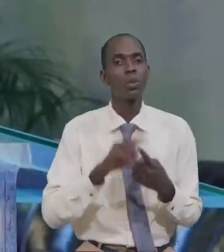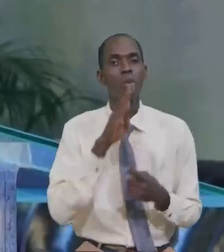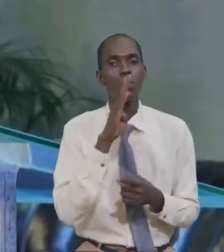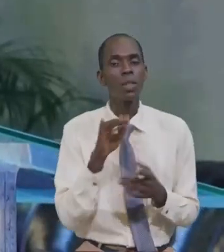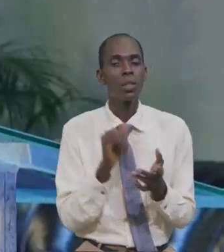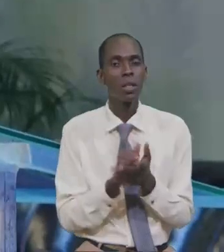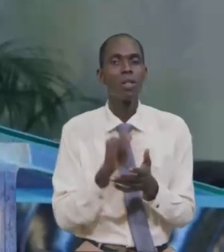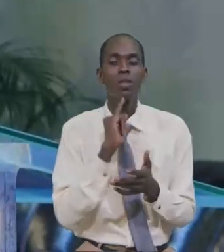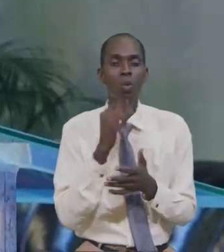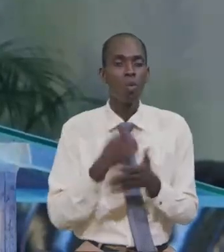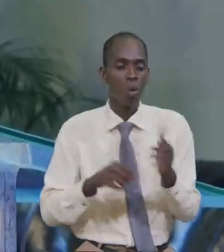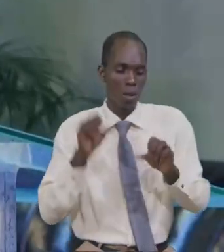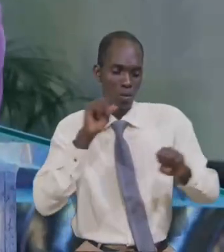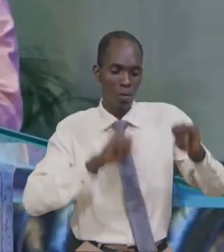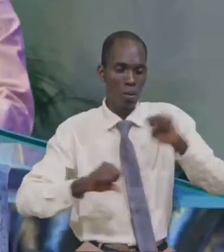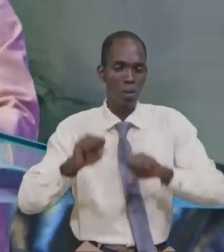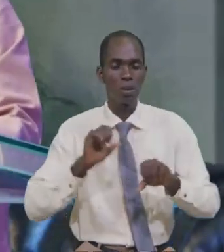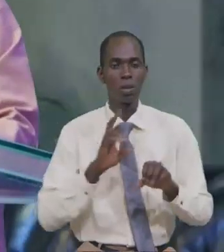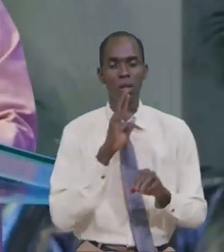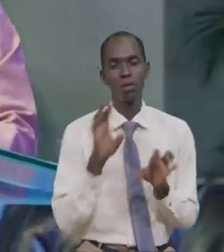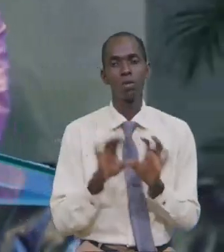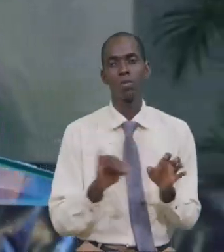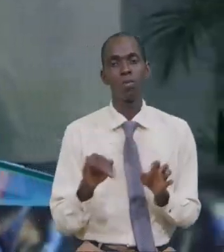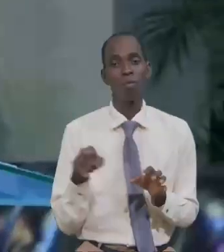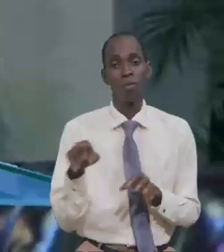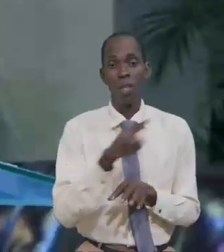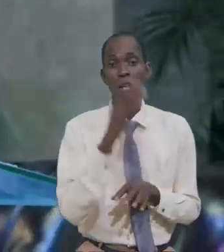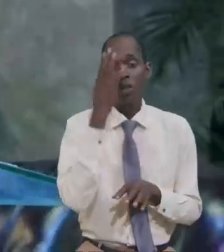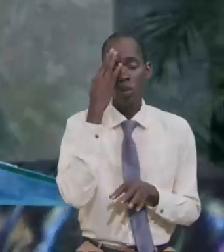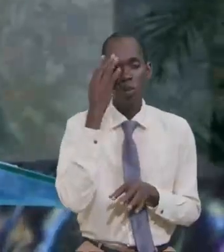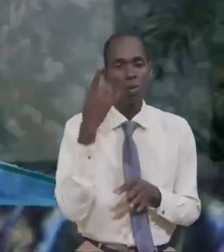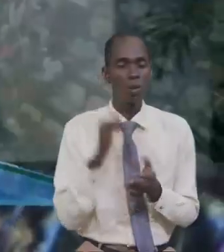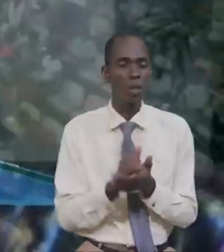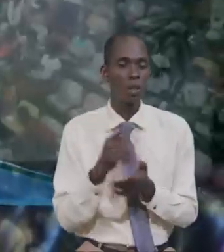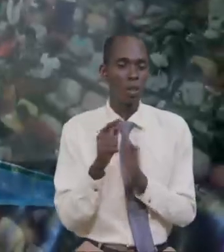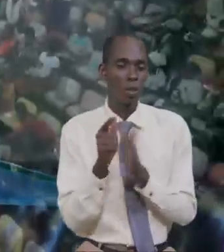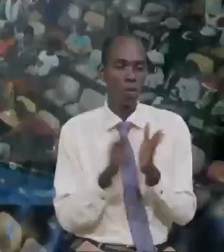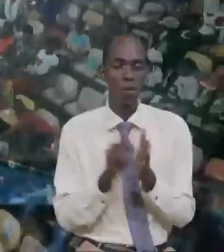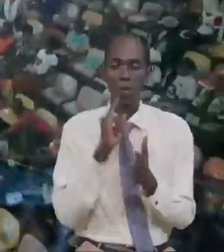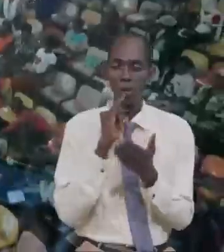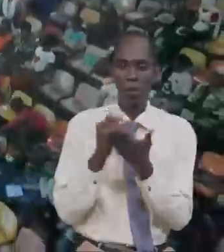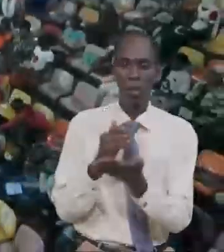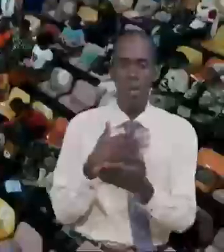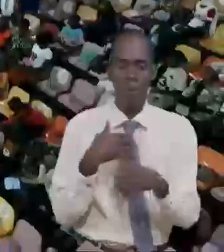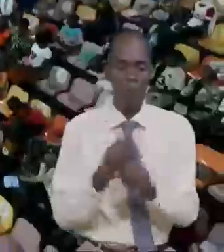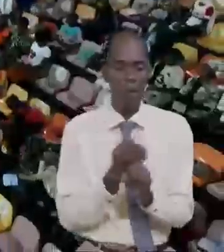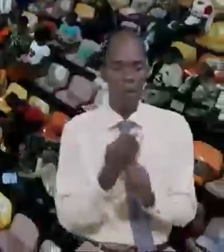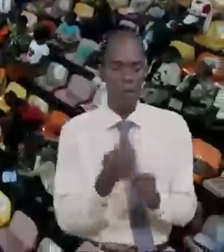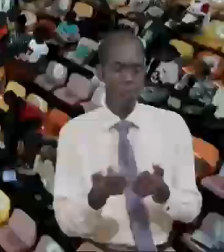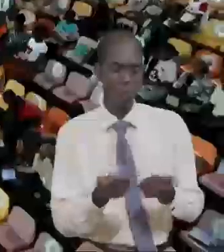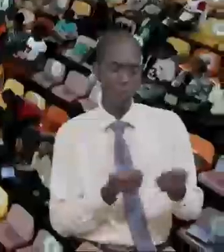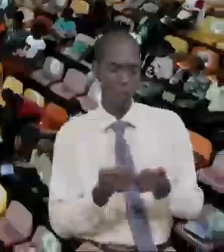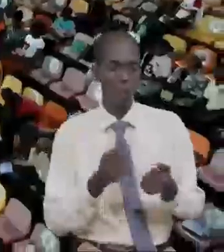car is able to run. And all the things they make, even the aeroplane, they find a way of making use of that law